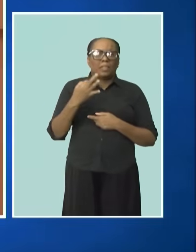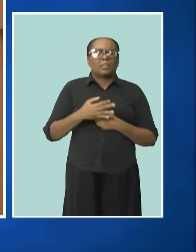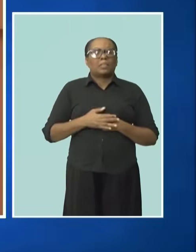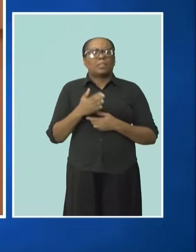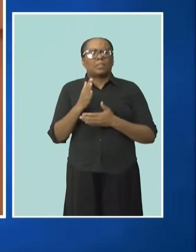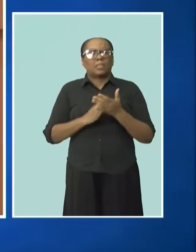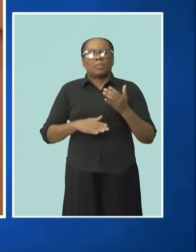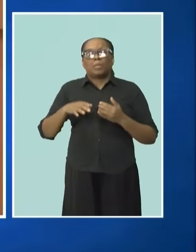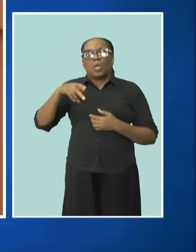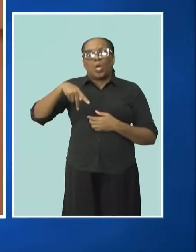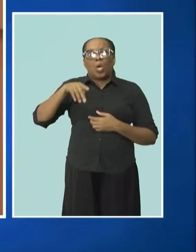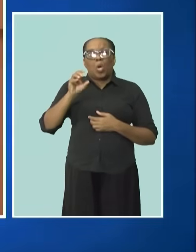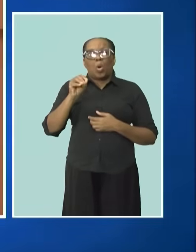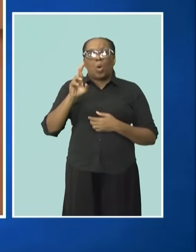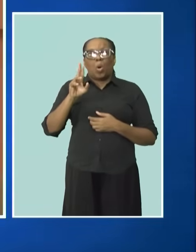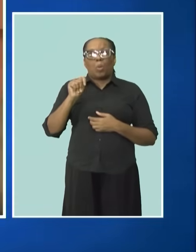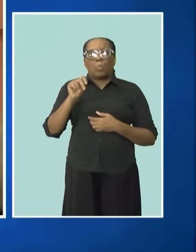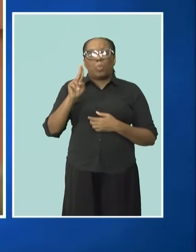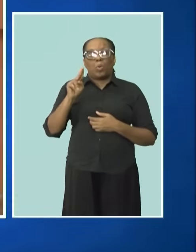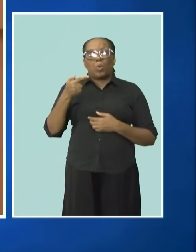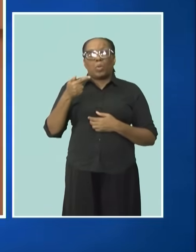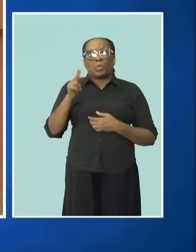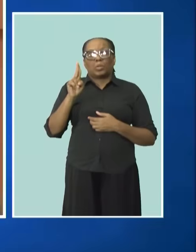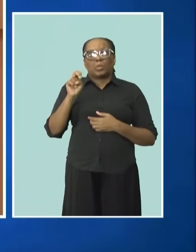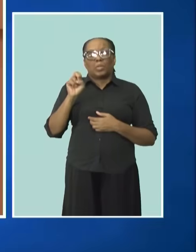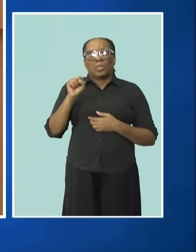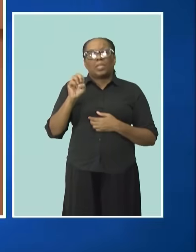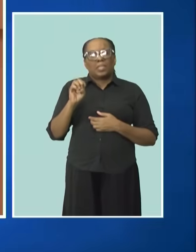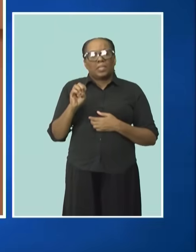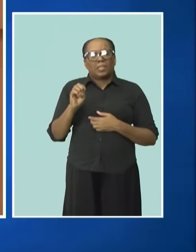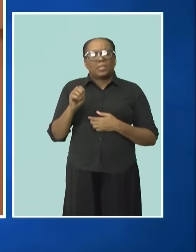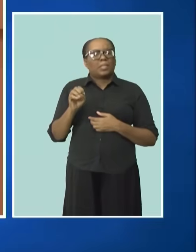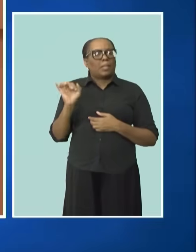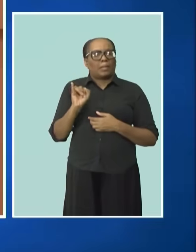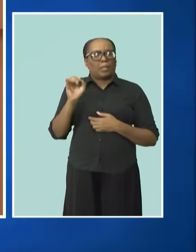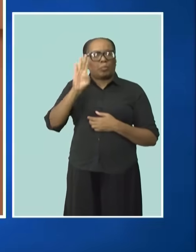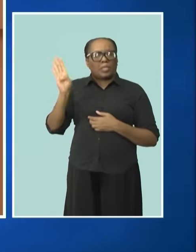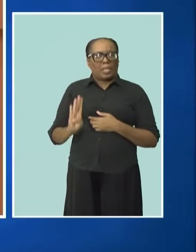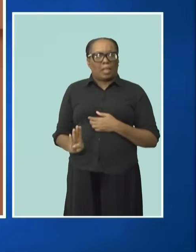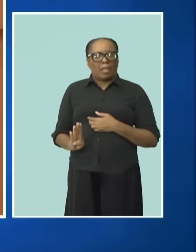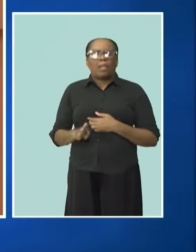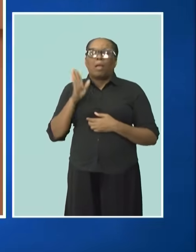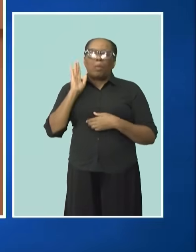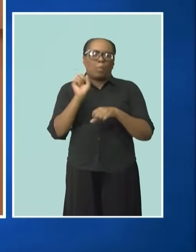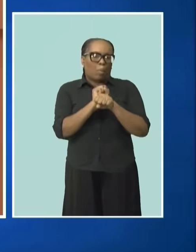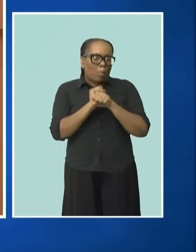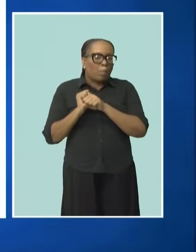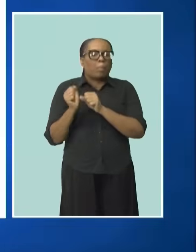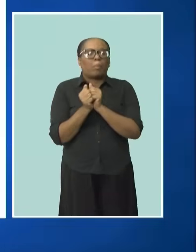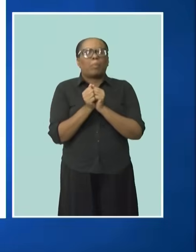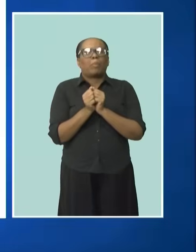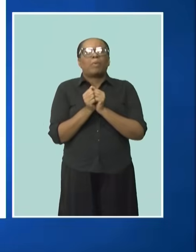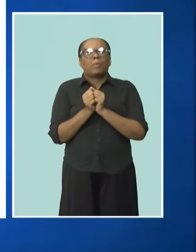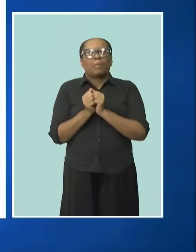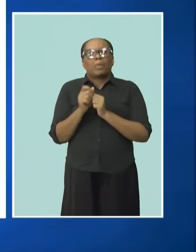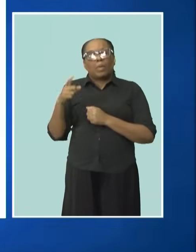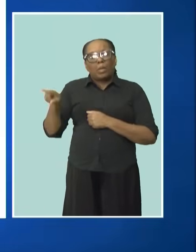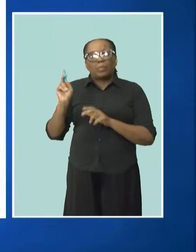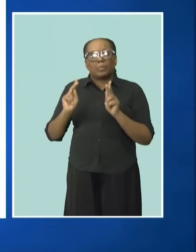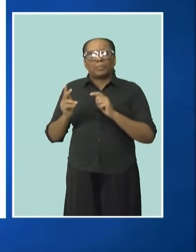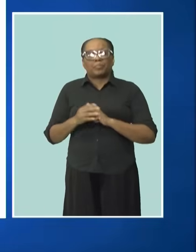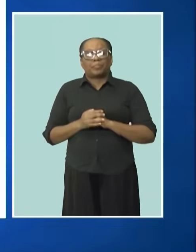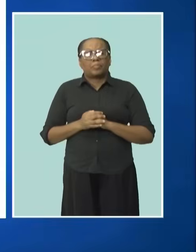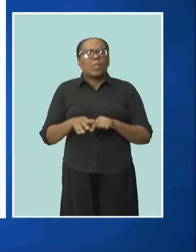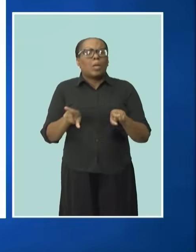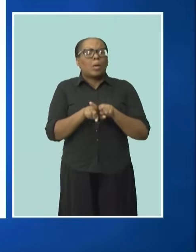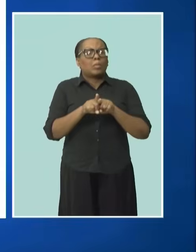Portuguese. Brazil is coming as well. So they have been identified, and they'll be working closely with those delegations. And the security will